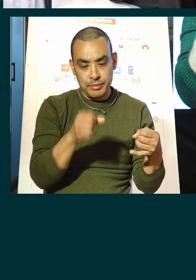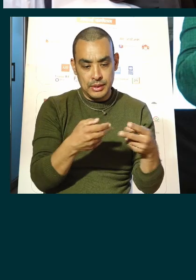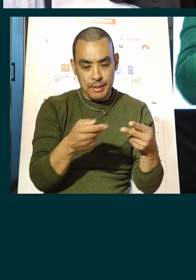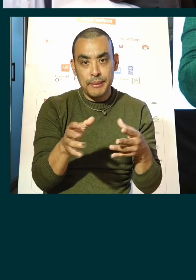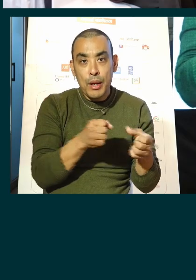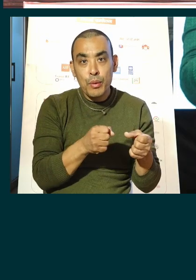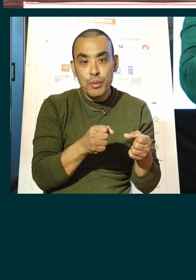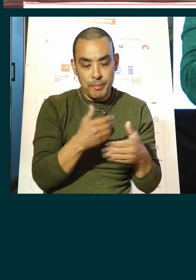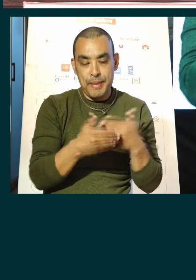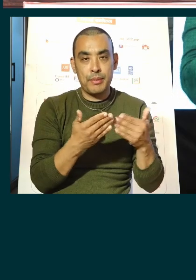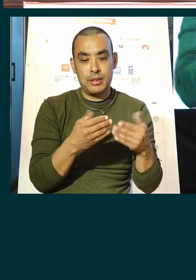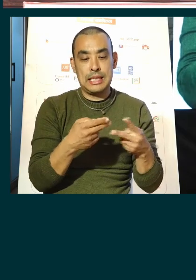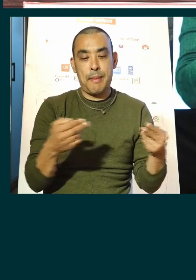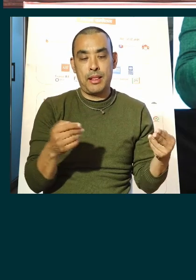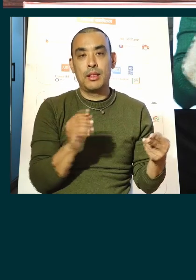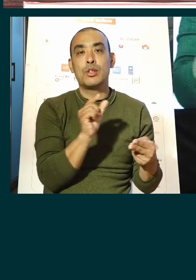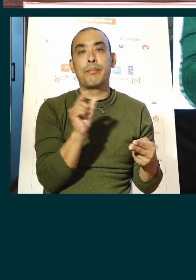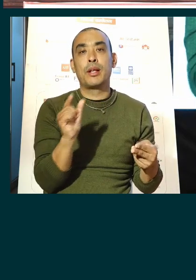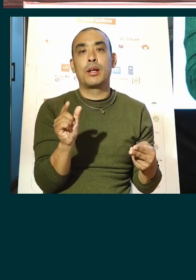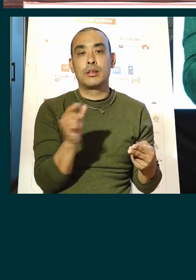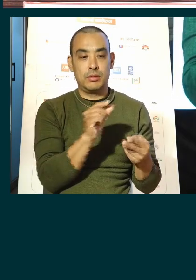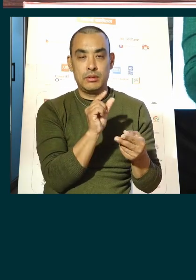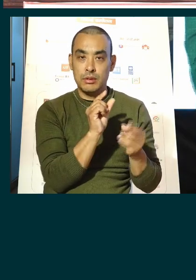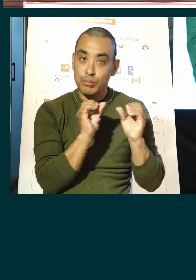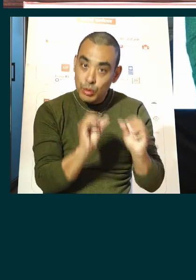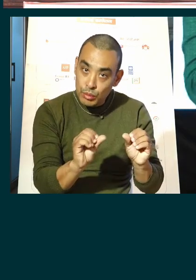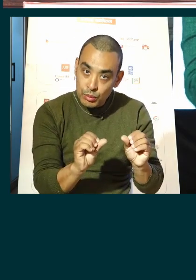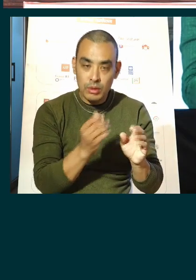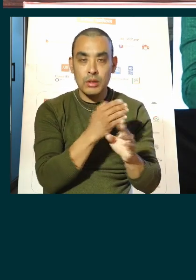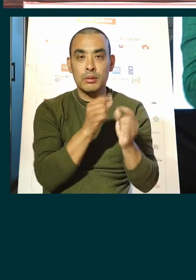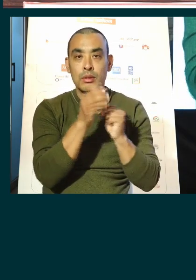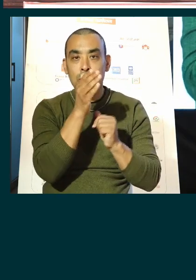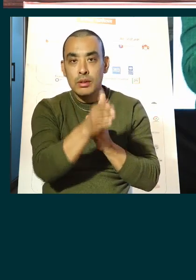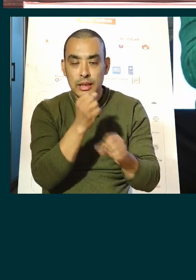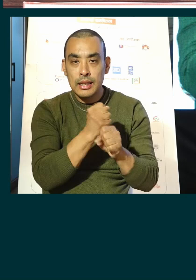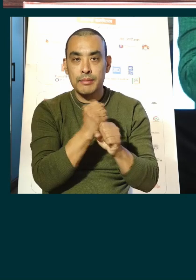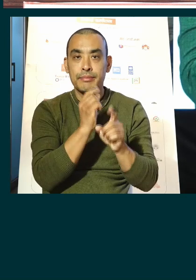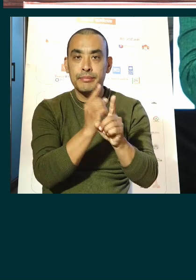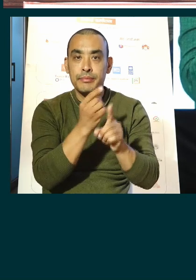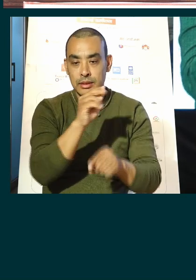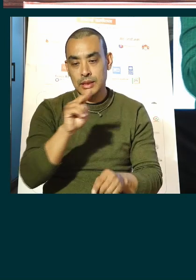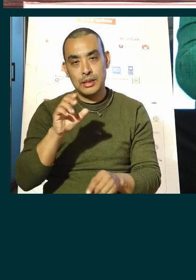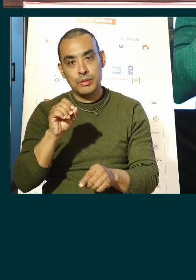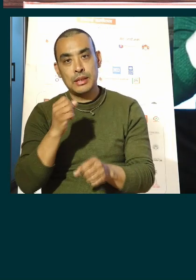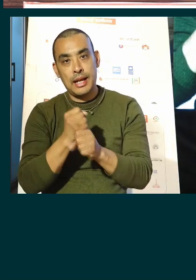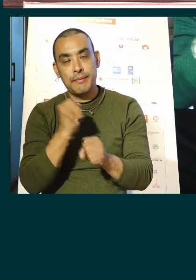here, not your pad. But at the same time, I'm working and I'm following the work of a lot of